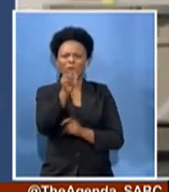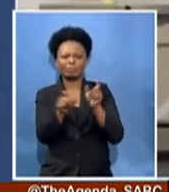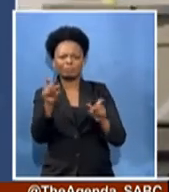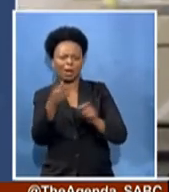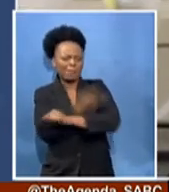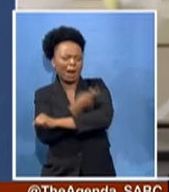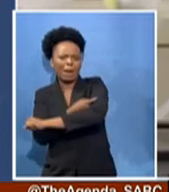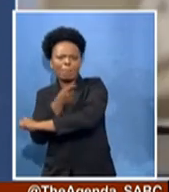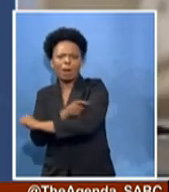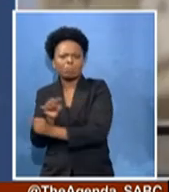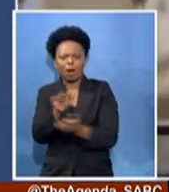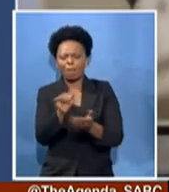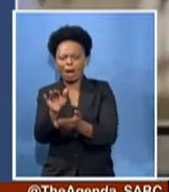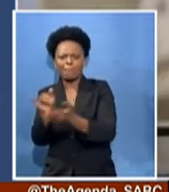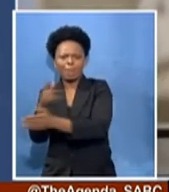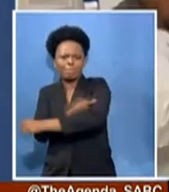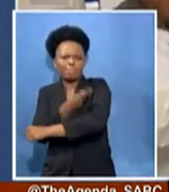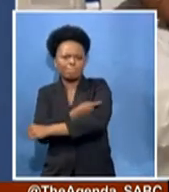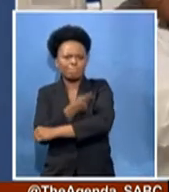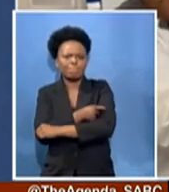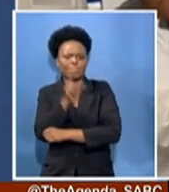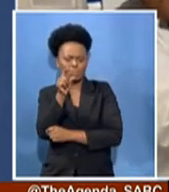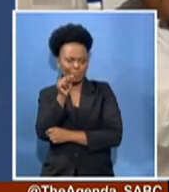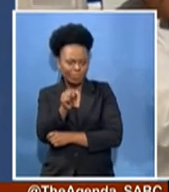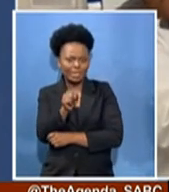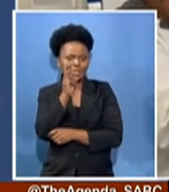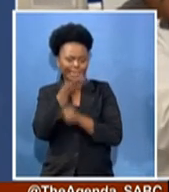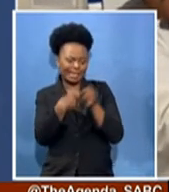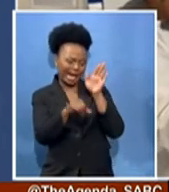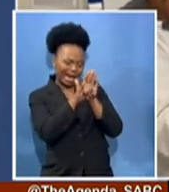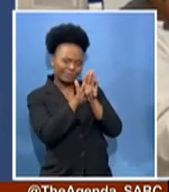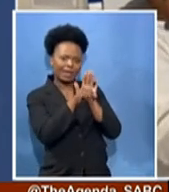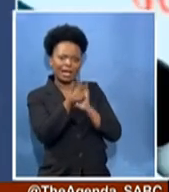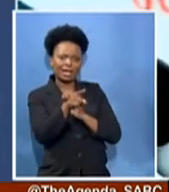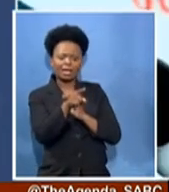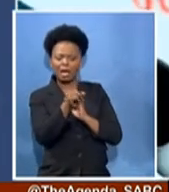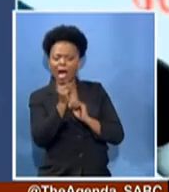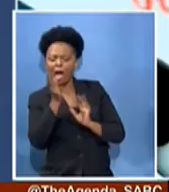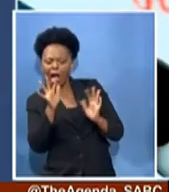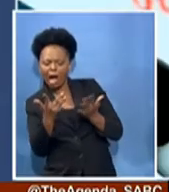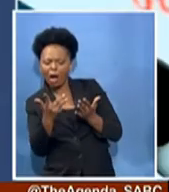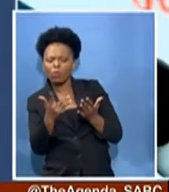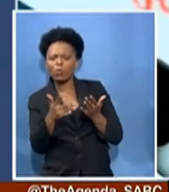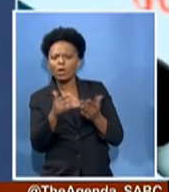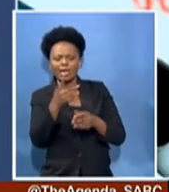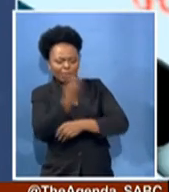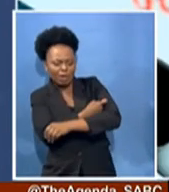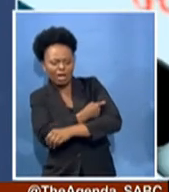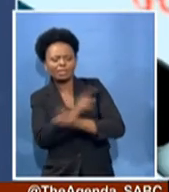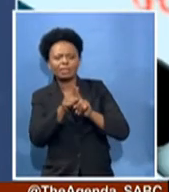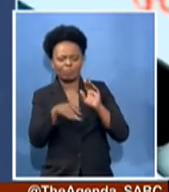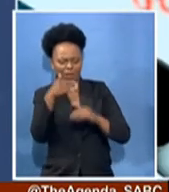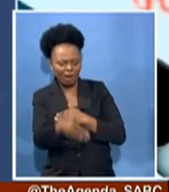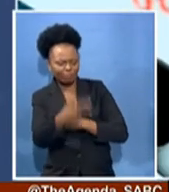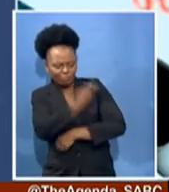rare conditions that might or might not be associated with the vaccine. So we need to be able to reassure people that we're